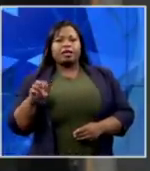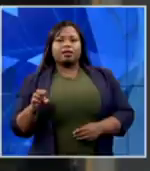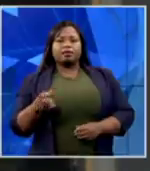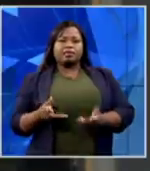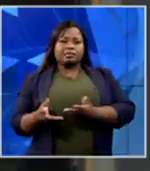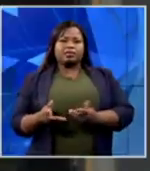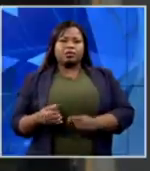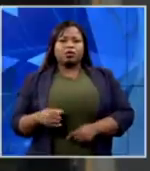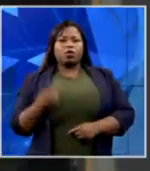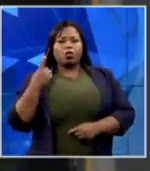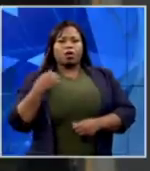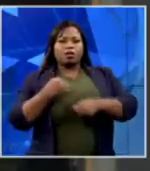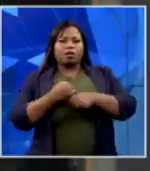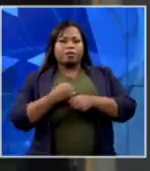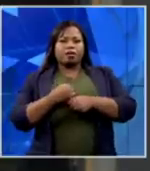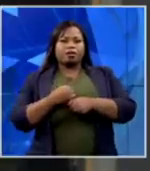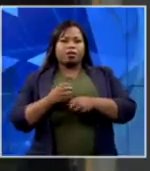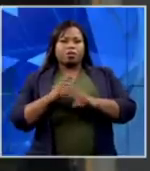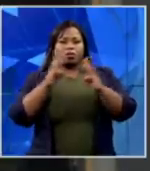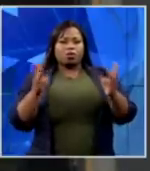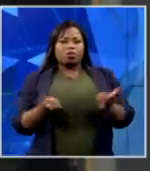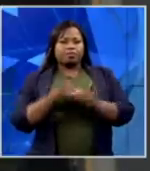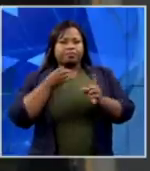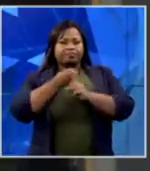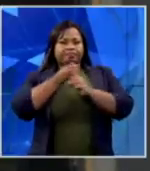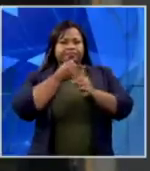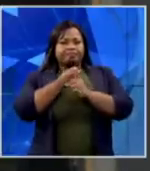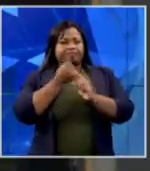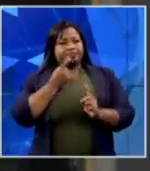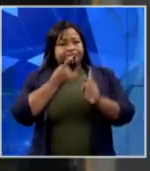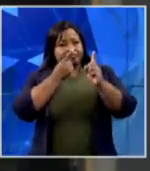One Campaign, a global advocacy initiative aimed at